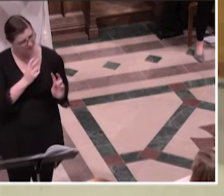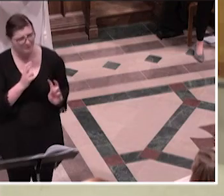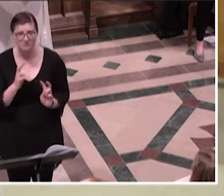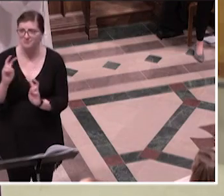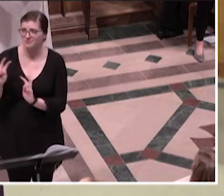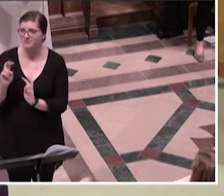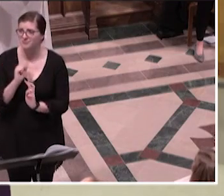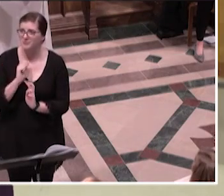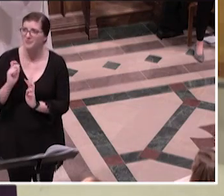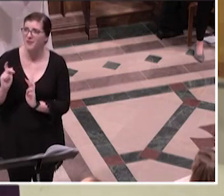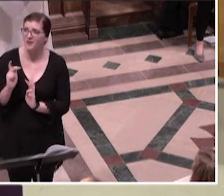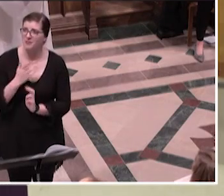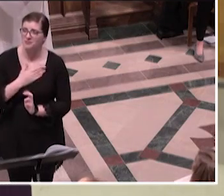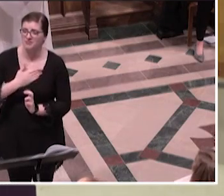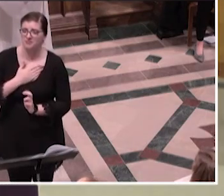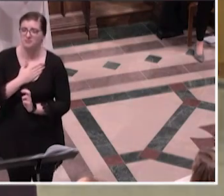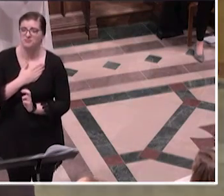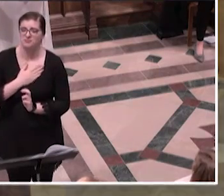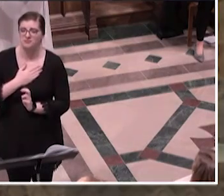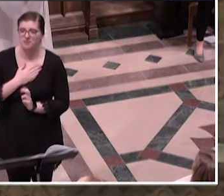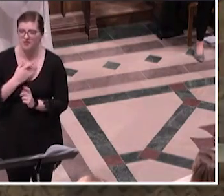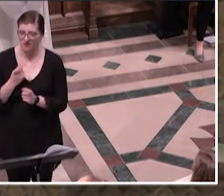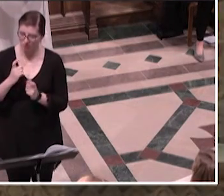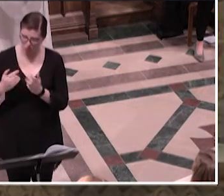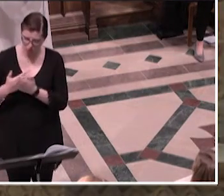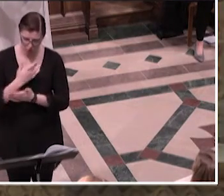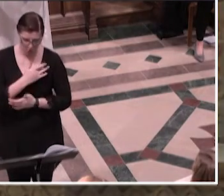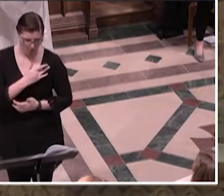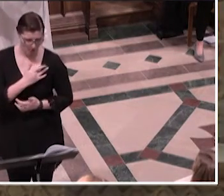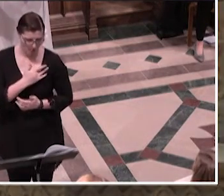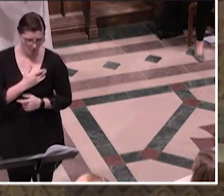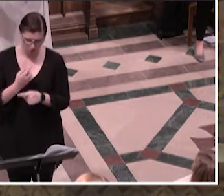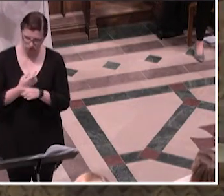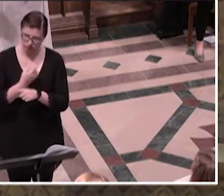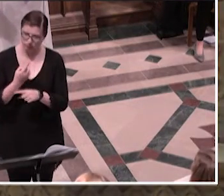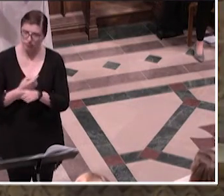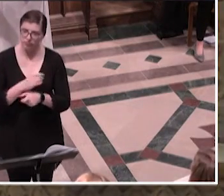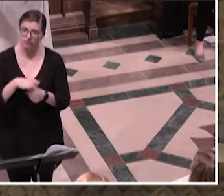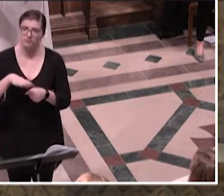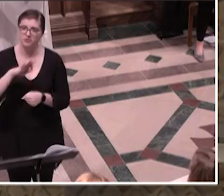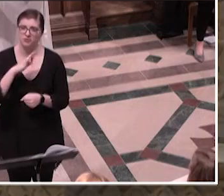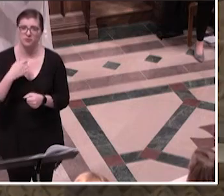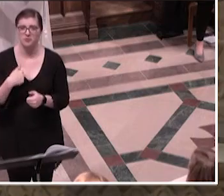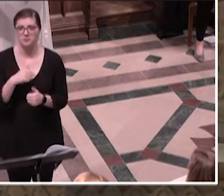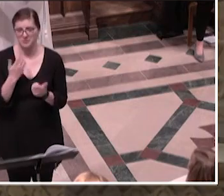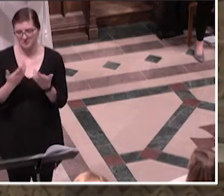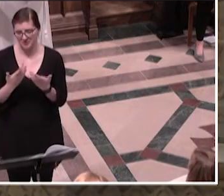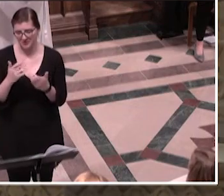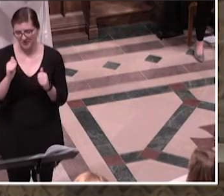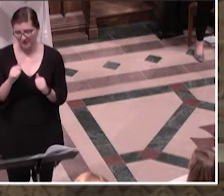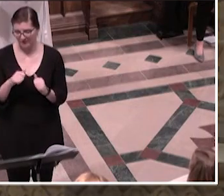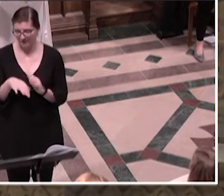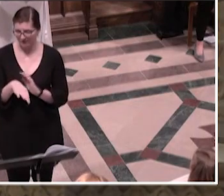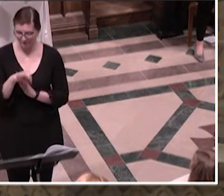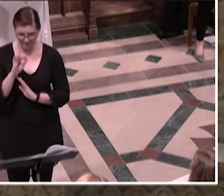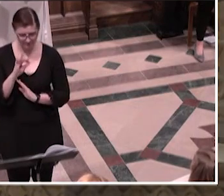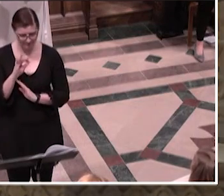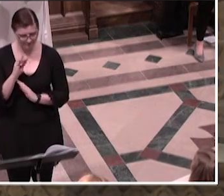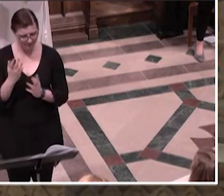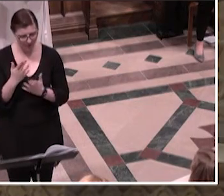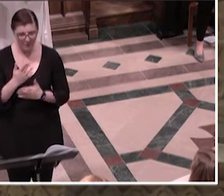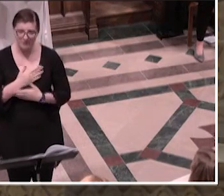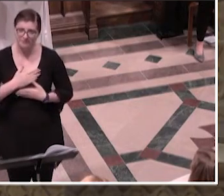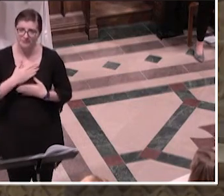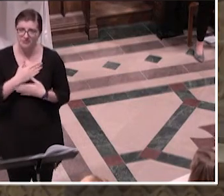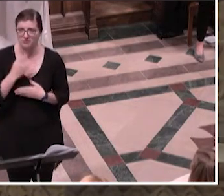O God. Give us new hearts and right spirits that we may find what is pleasing to you